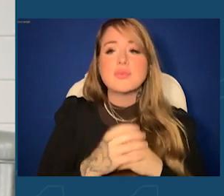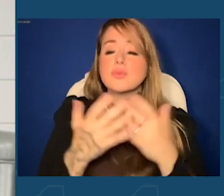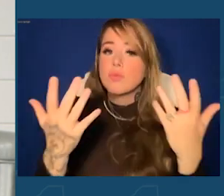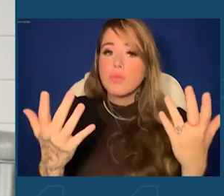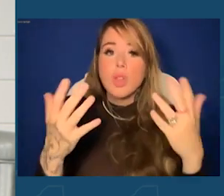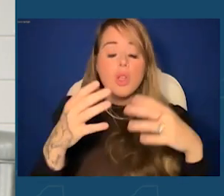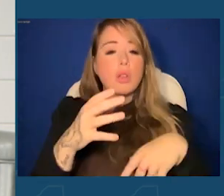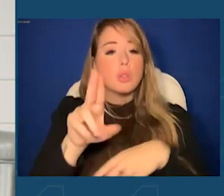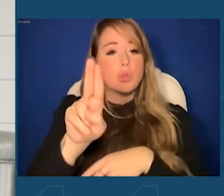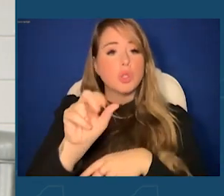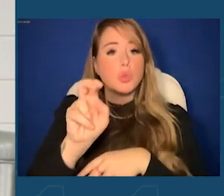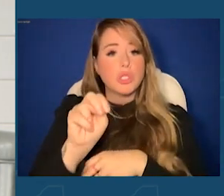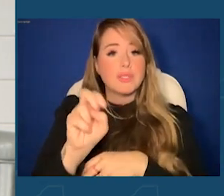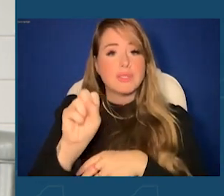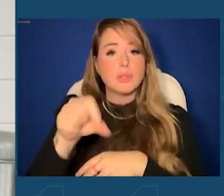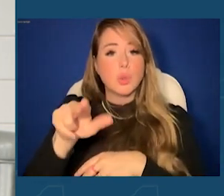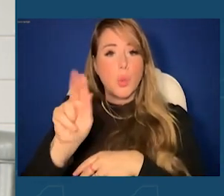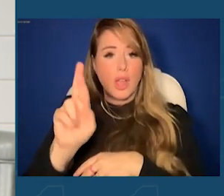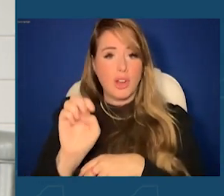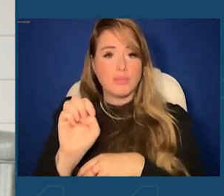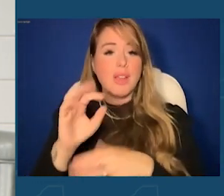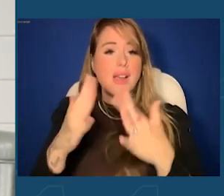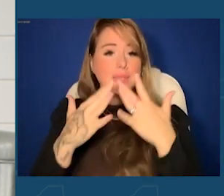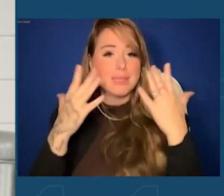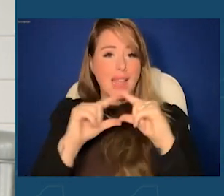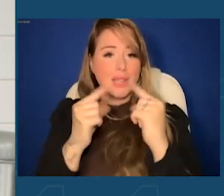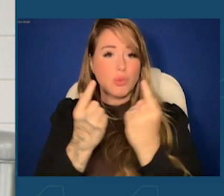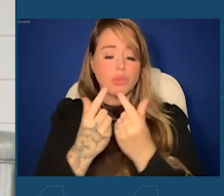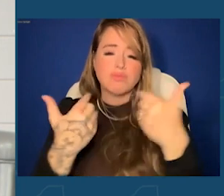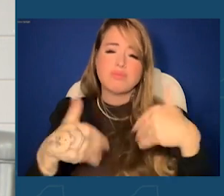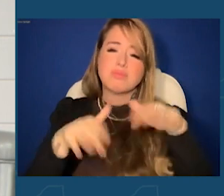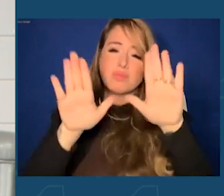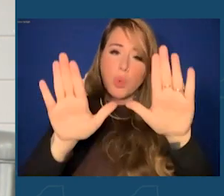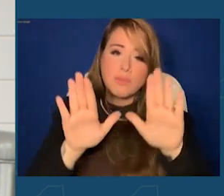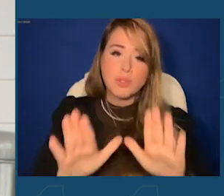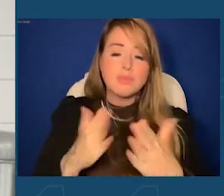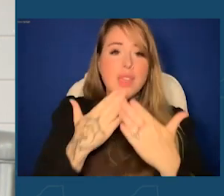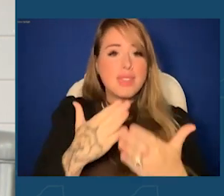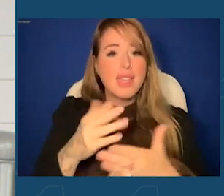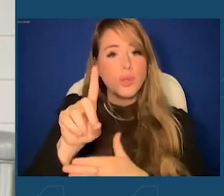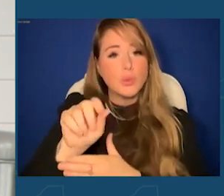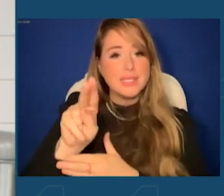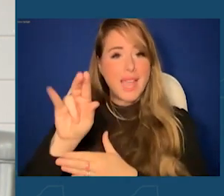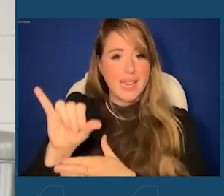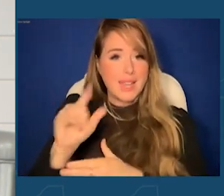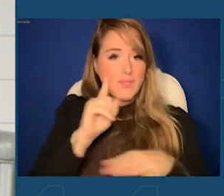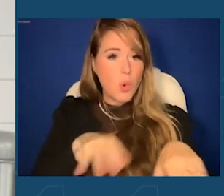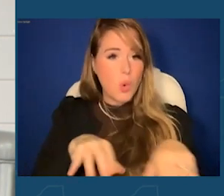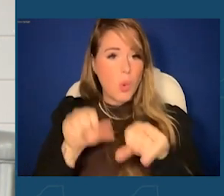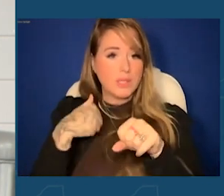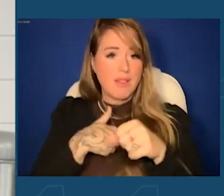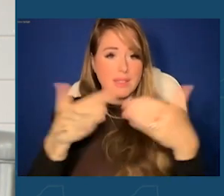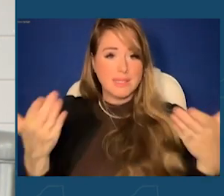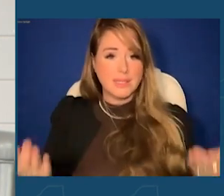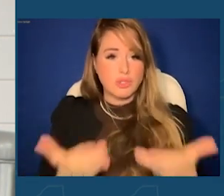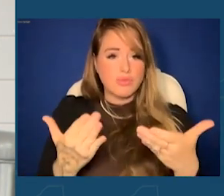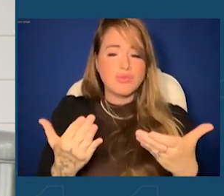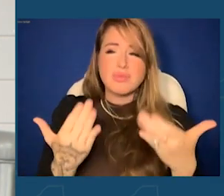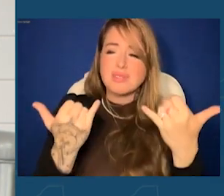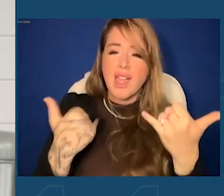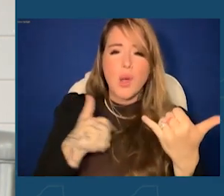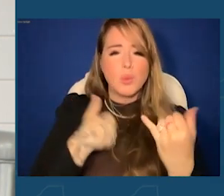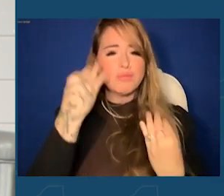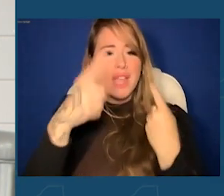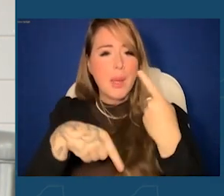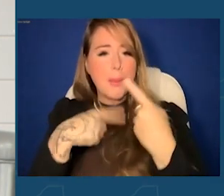Union Square Hospitality Group, this is extraordinary. And I want to thank you again, Danny, for hosting us here. And you think about some of the greatest establishments we